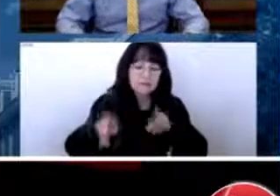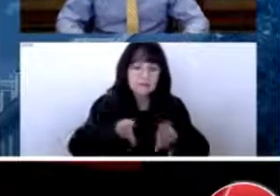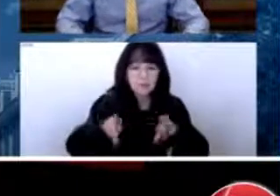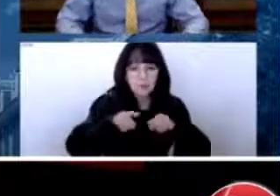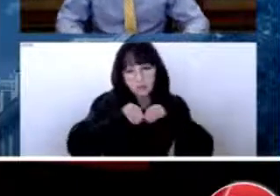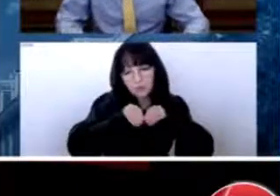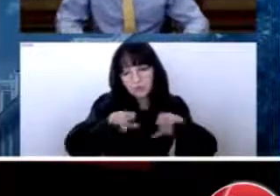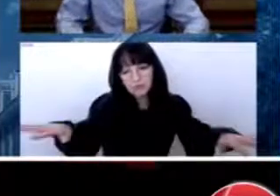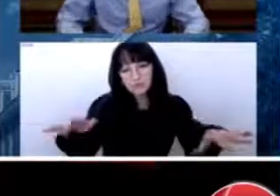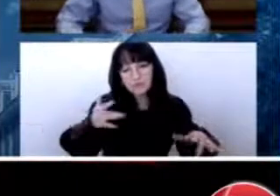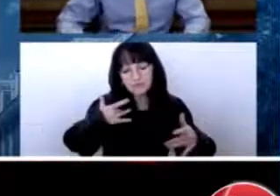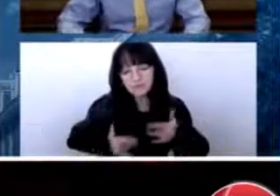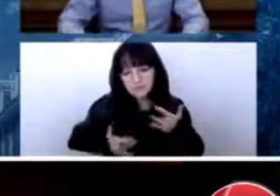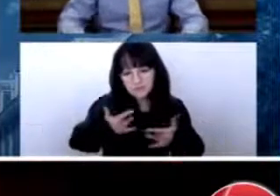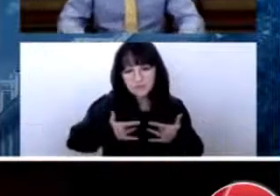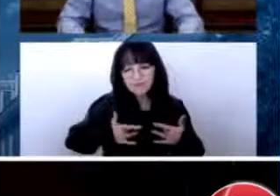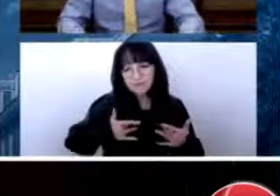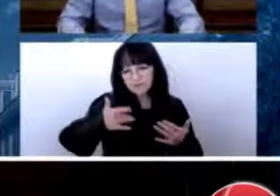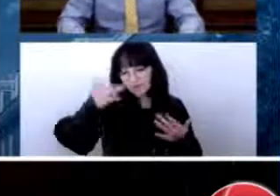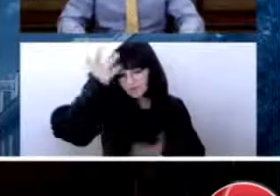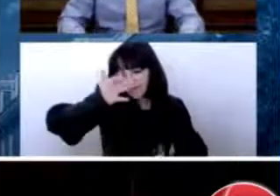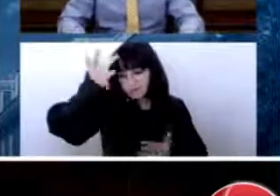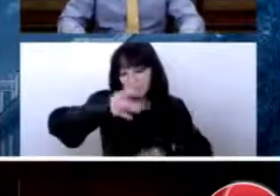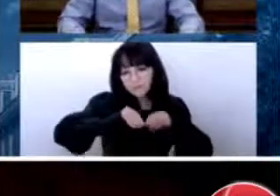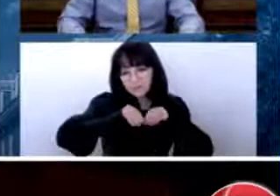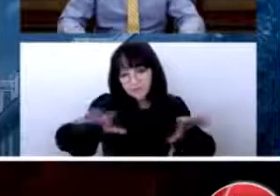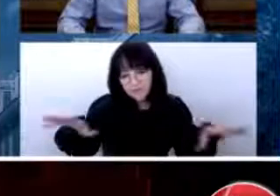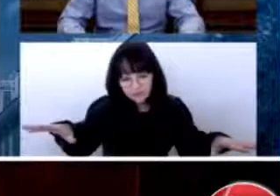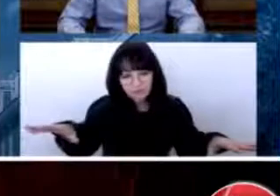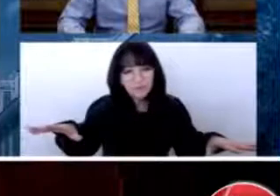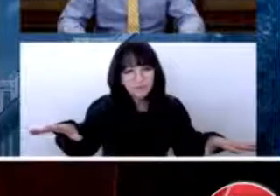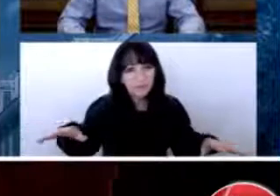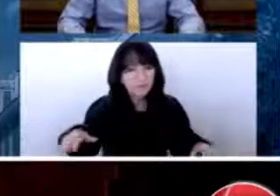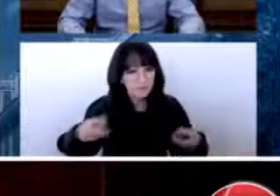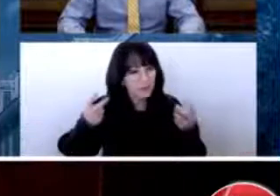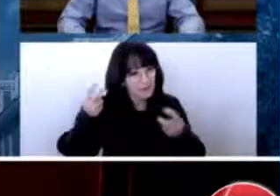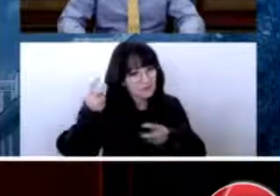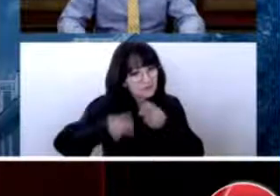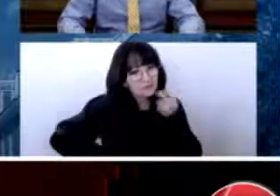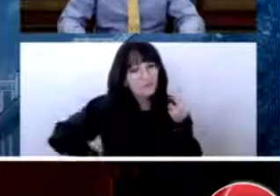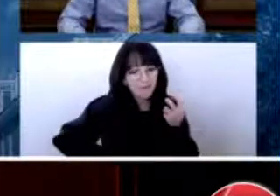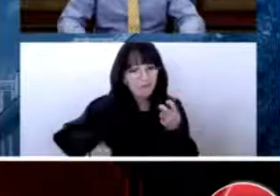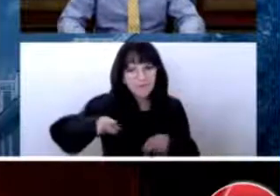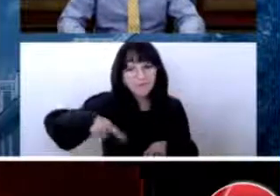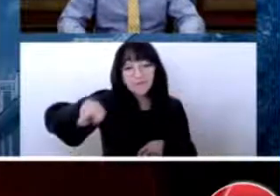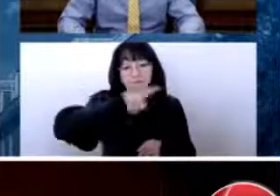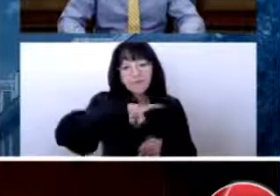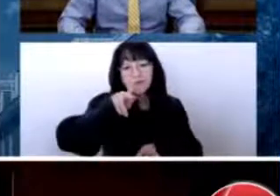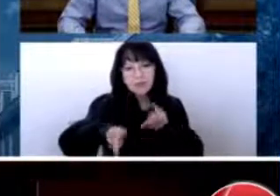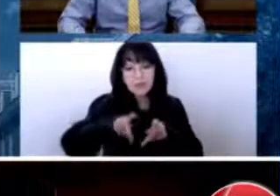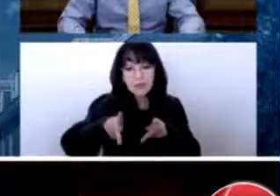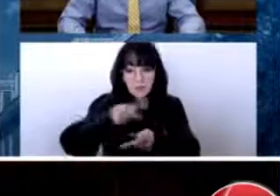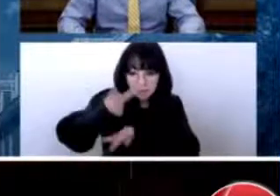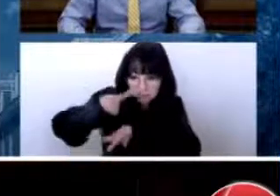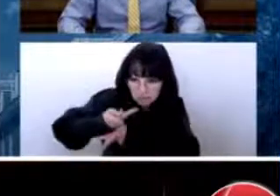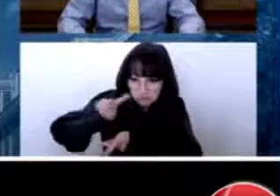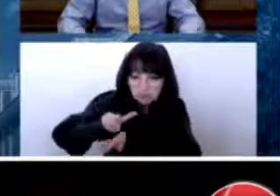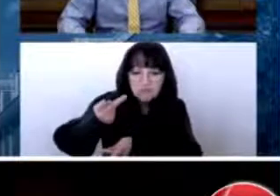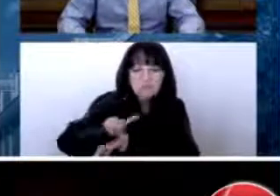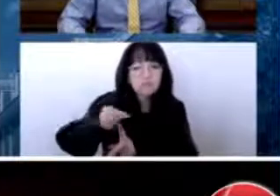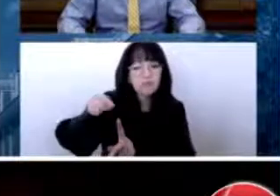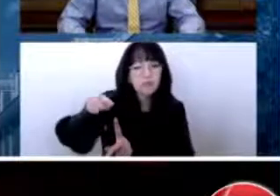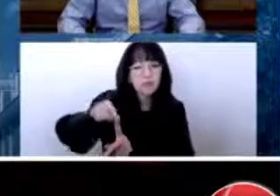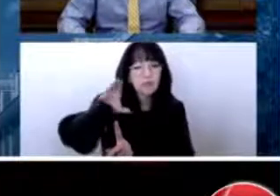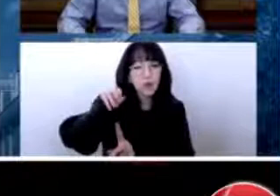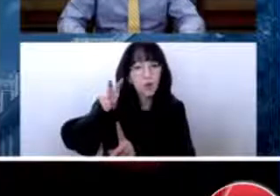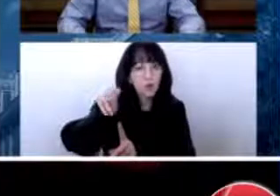by fighting COVID and the other patients that are in their facilities, as well as dealing with the stress around their